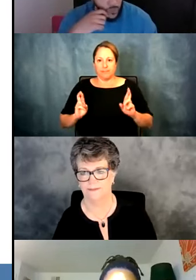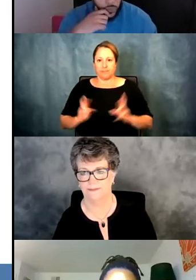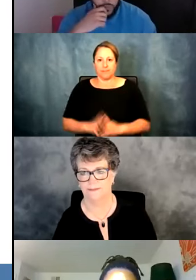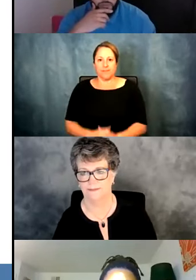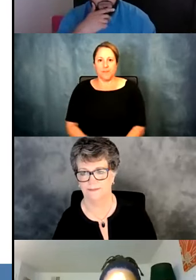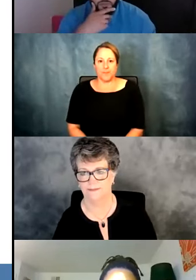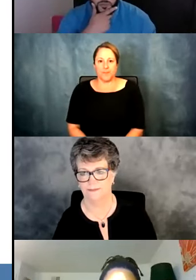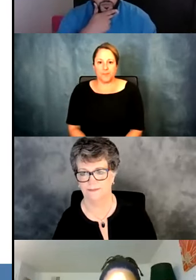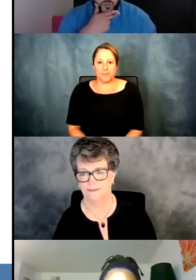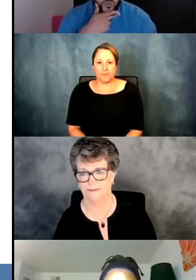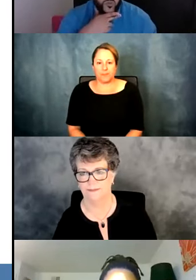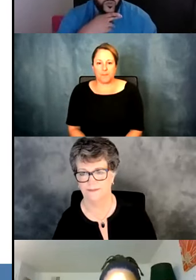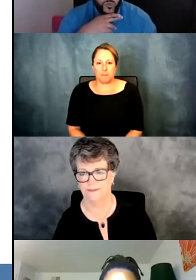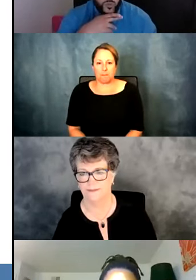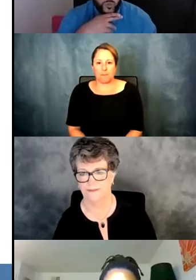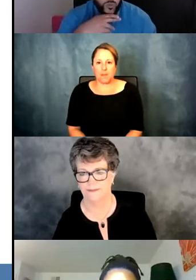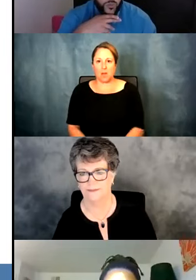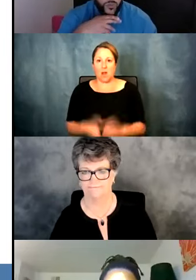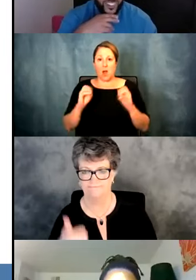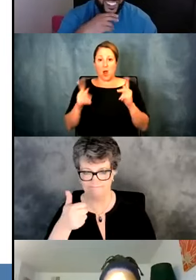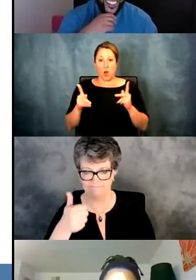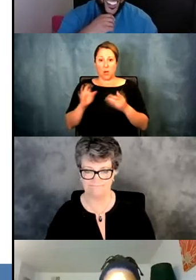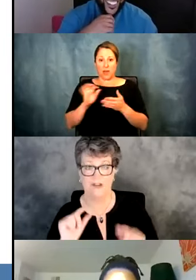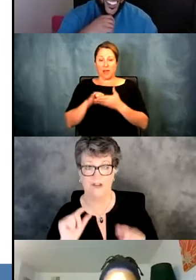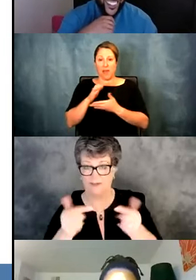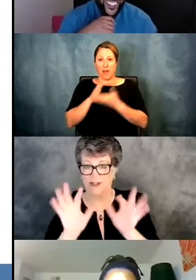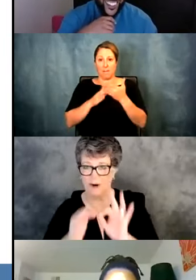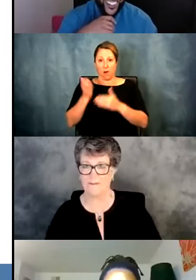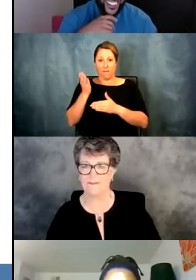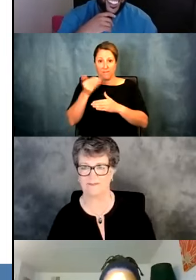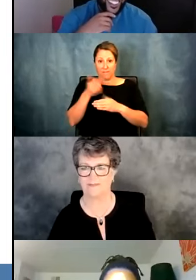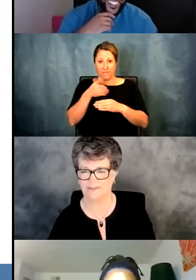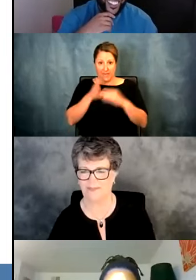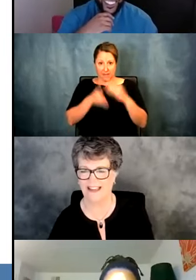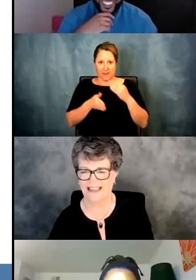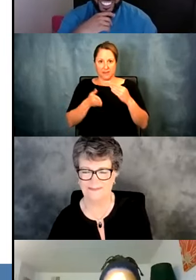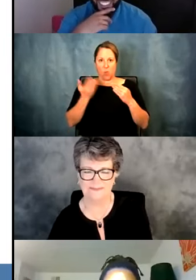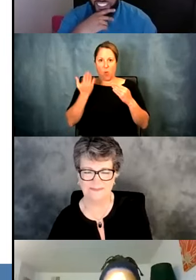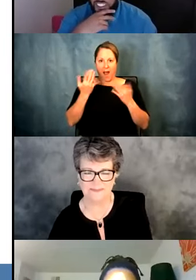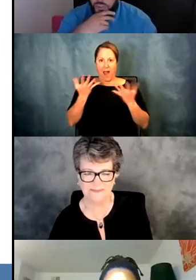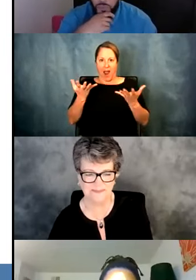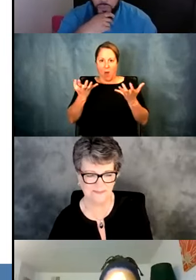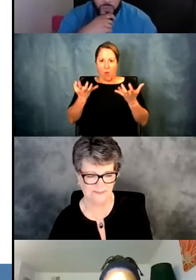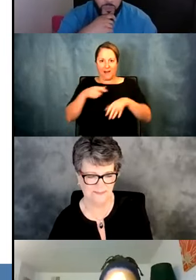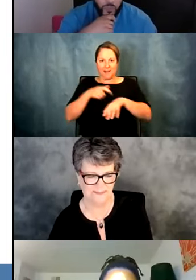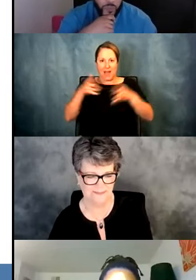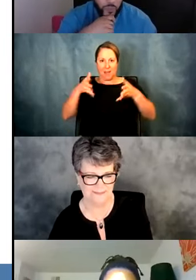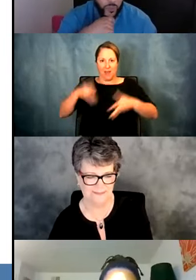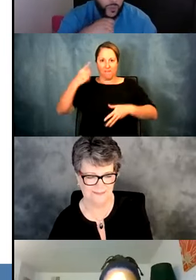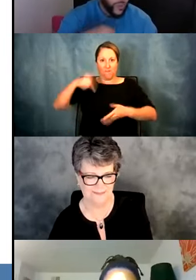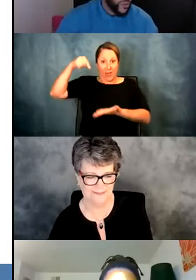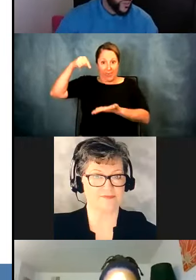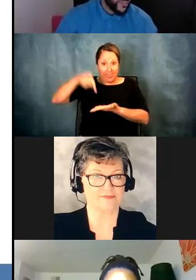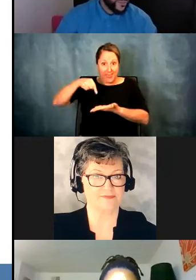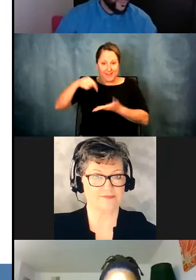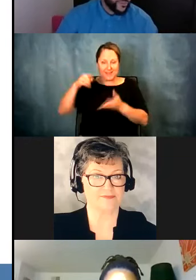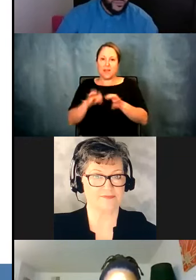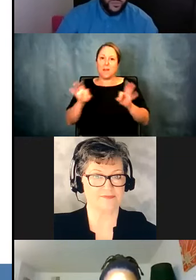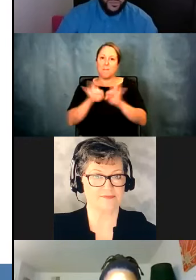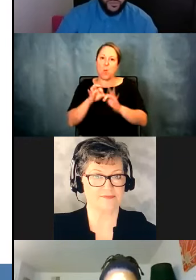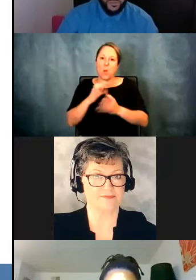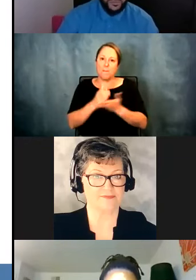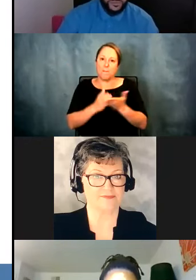Okay, so we got through that in 15 minutes, so I would have time for this. This is the important part, is how do we have those